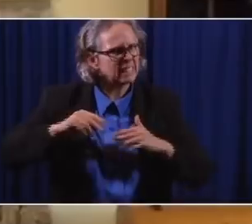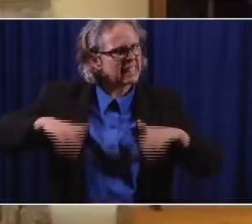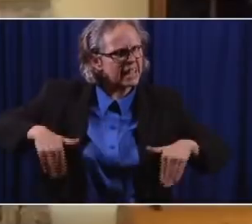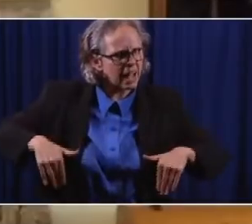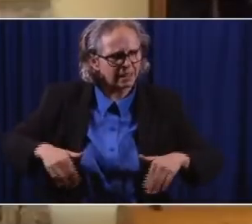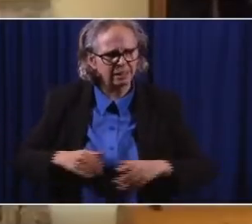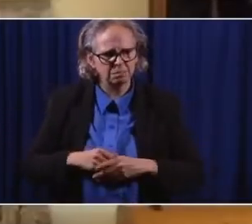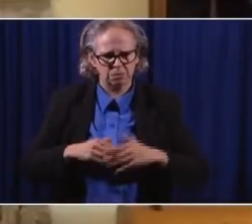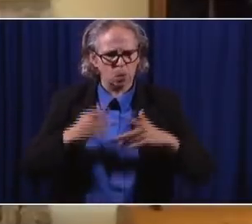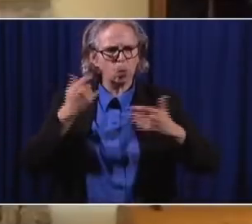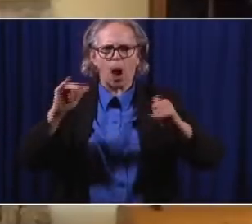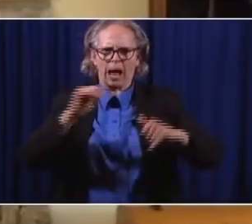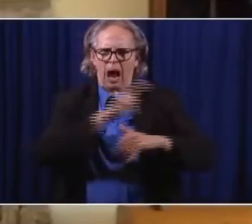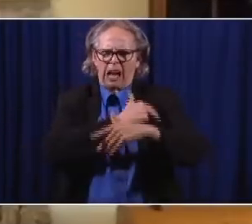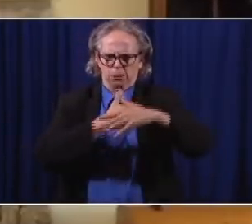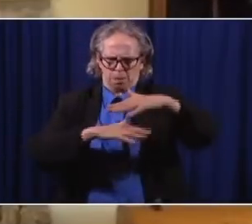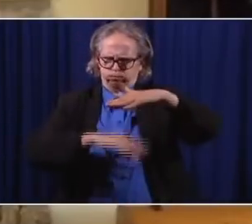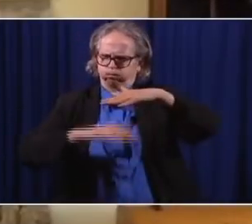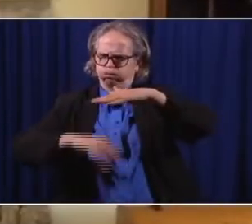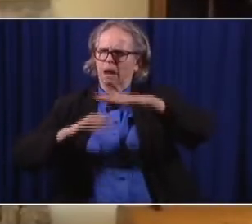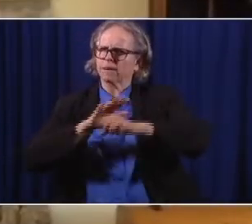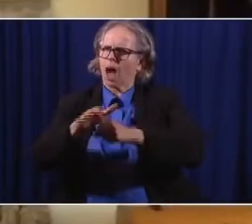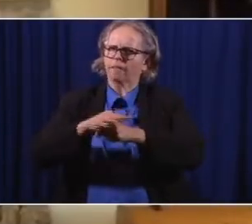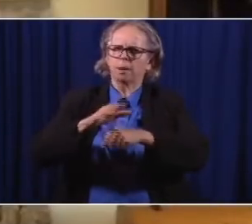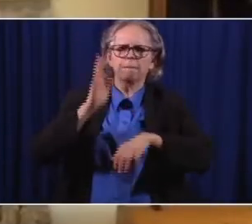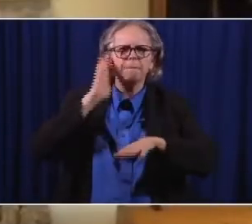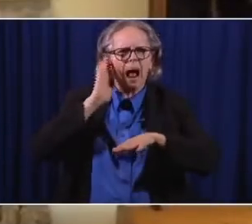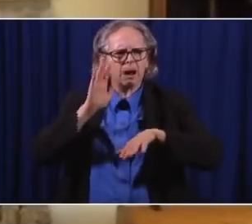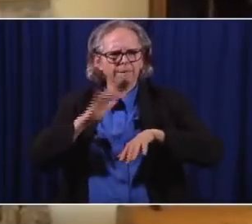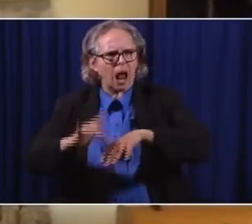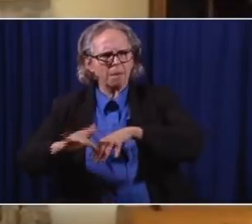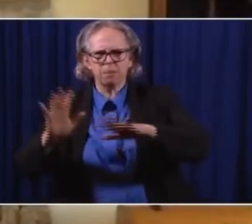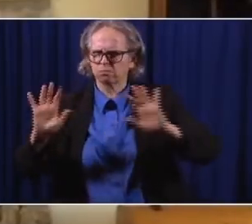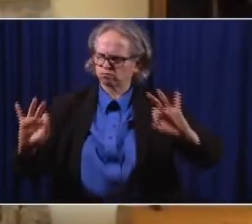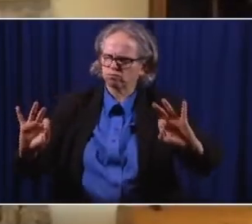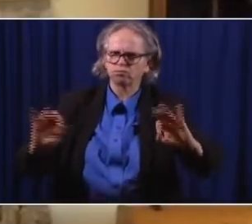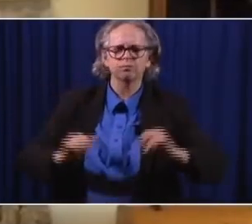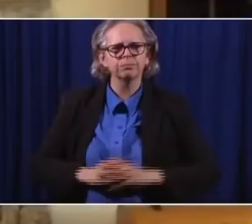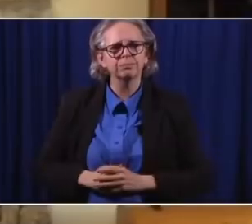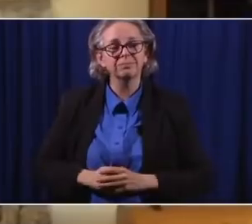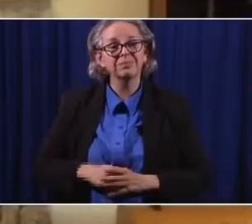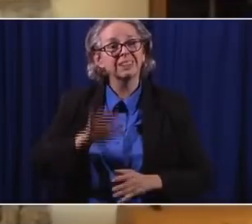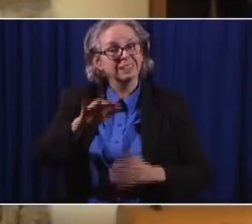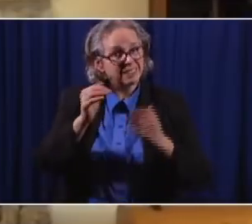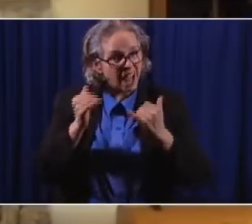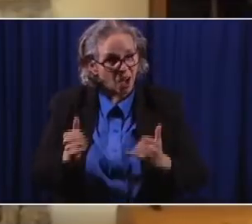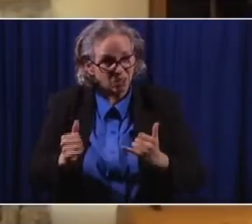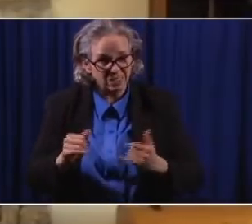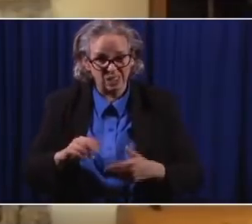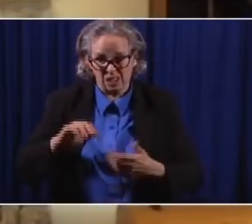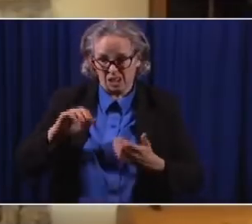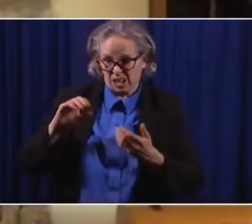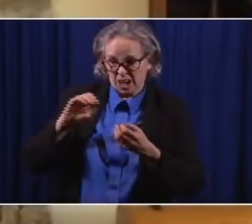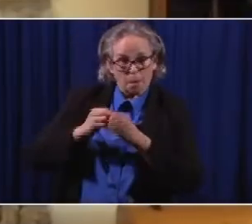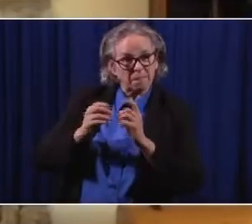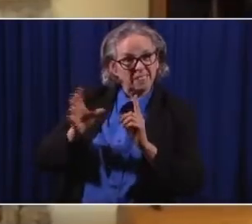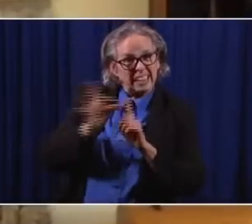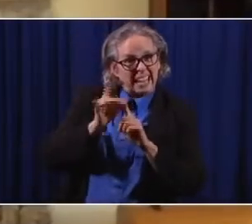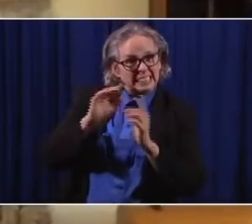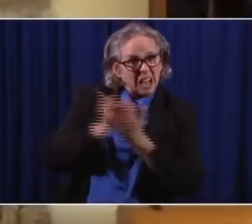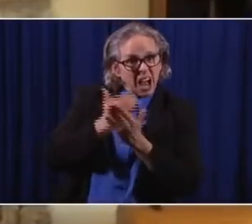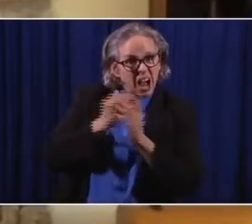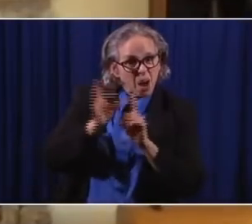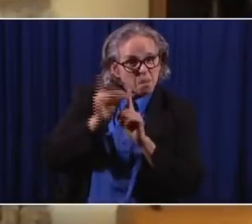Now, at the rate these cases are expanding, which is just,